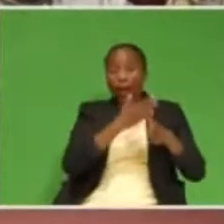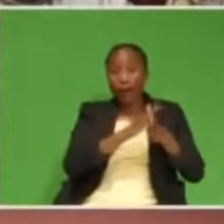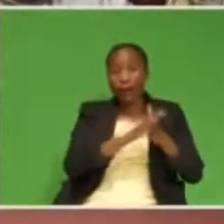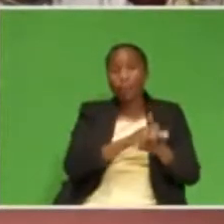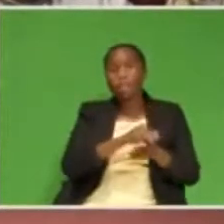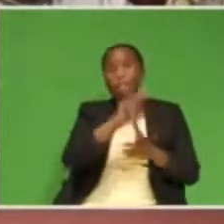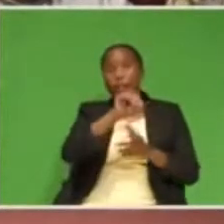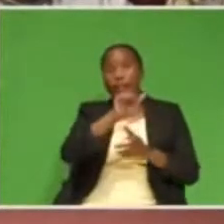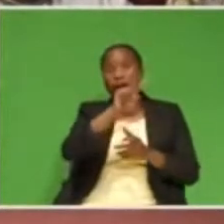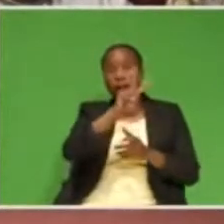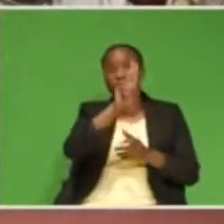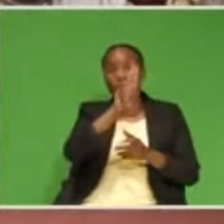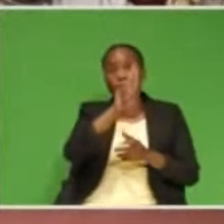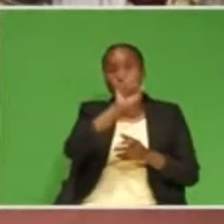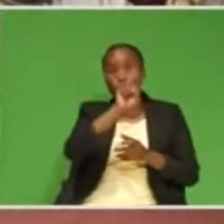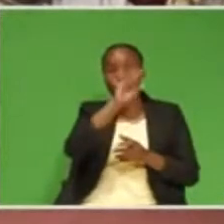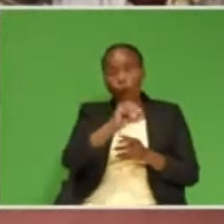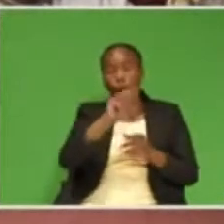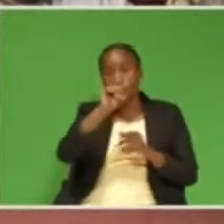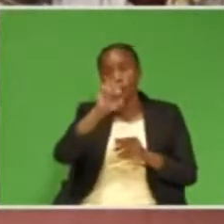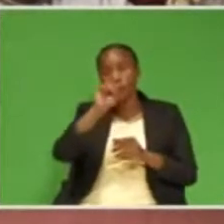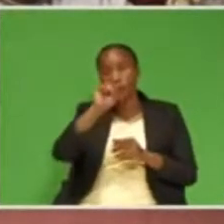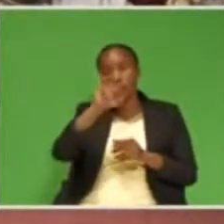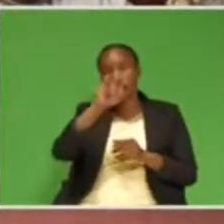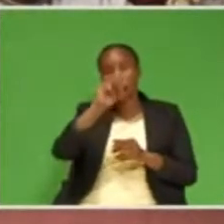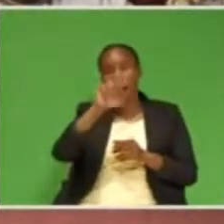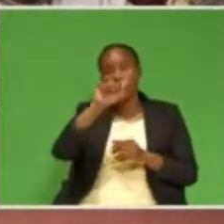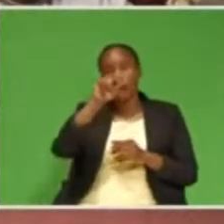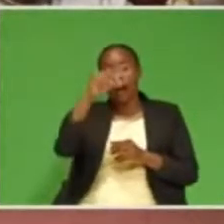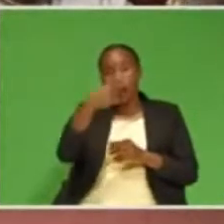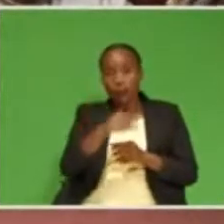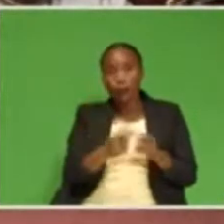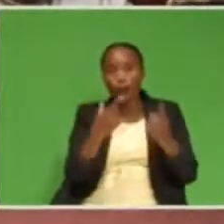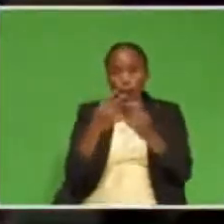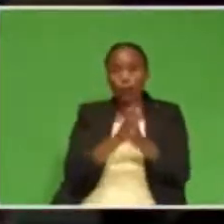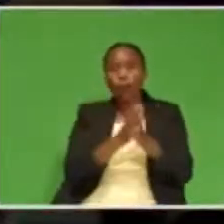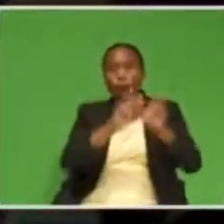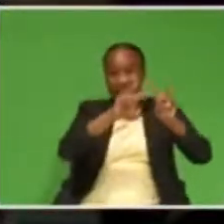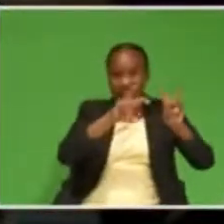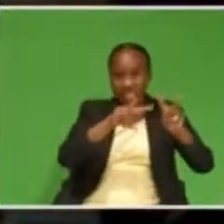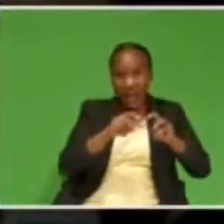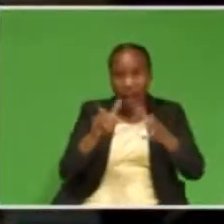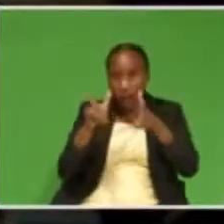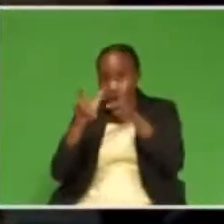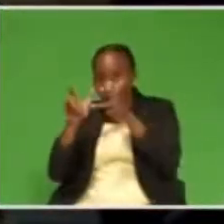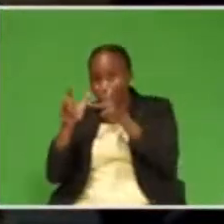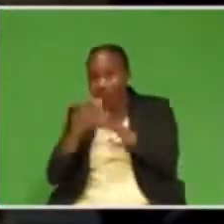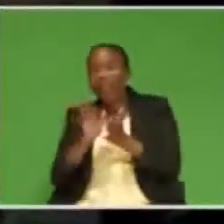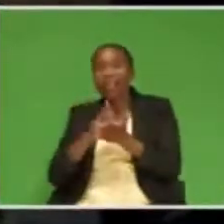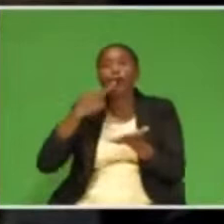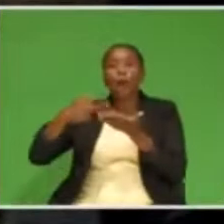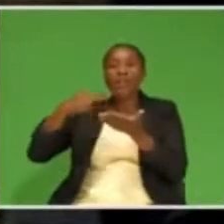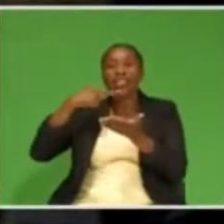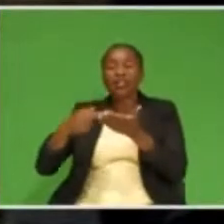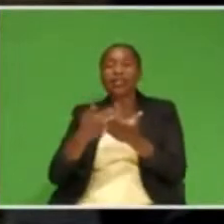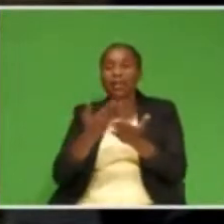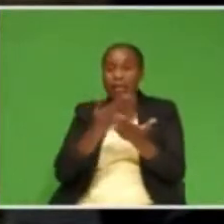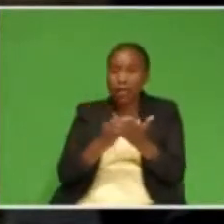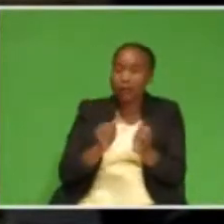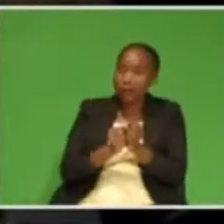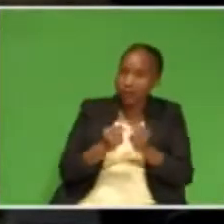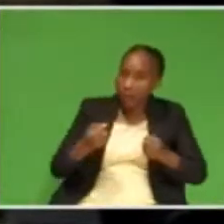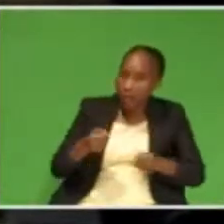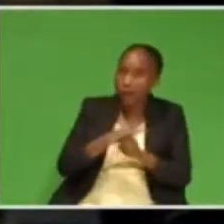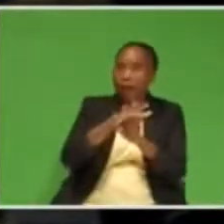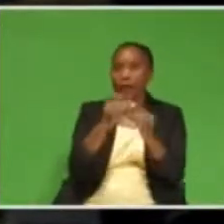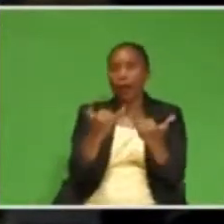just doing the research and looking at the recommendations that can be put forward. Now,